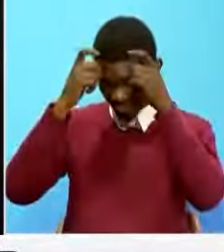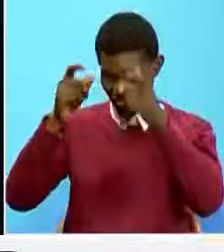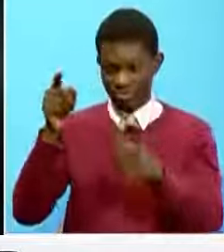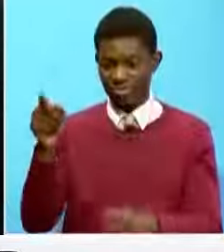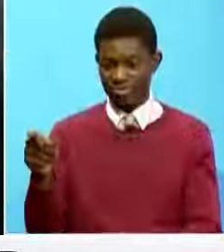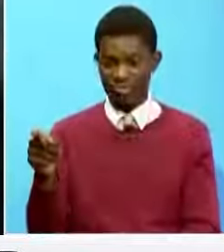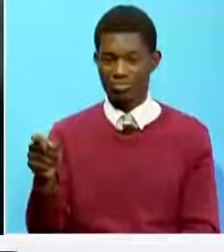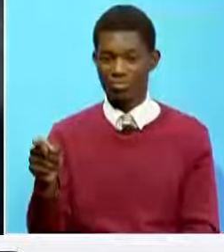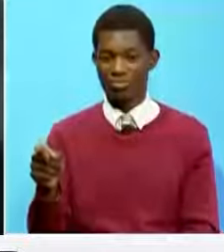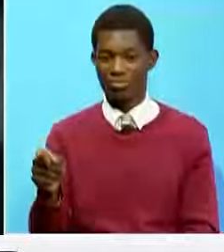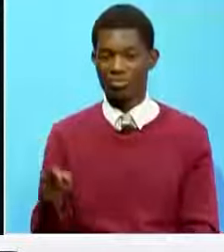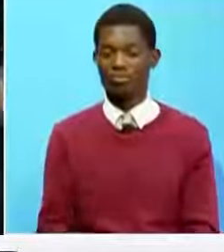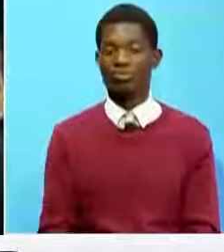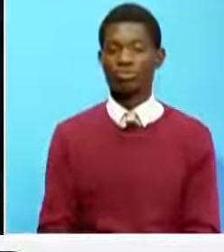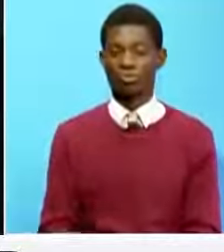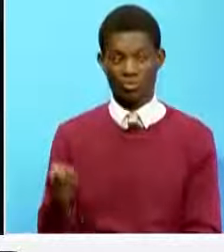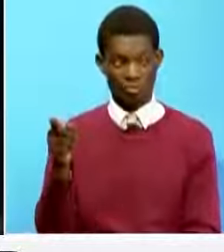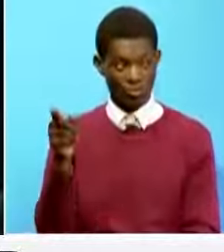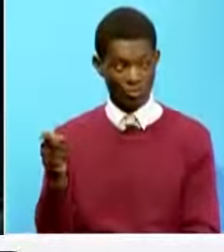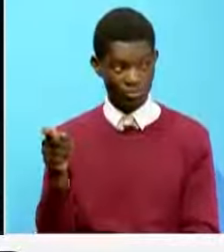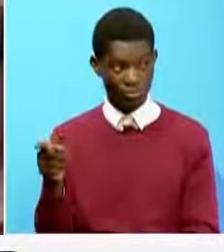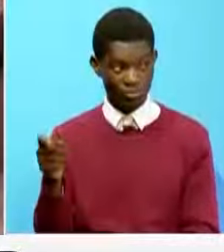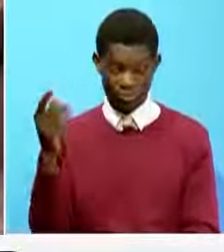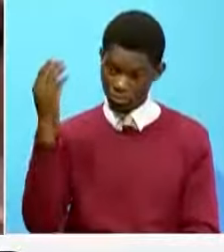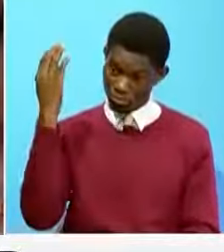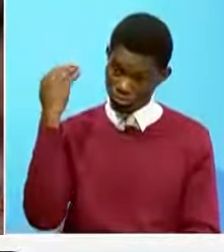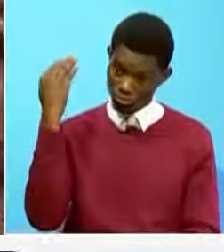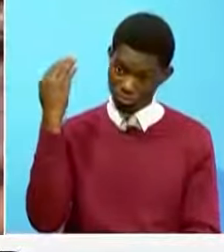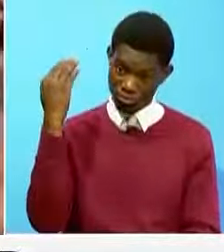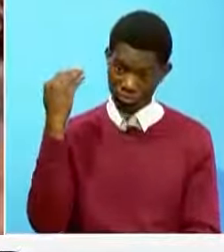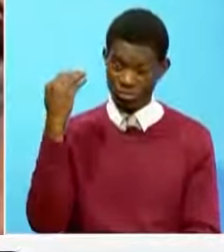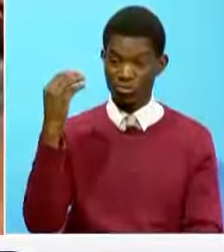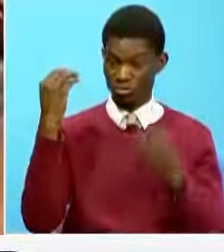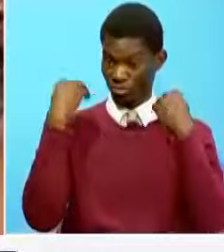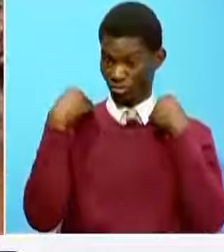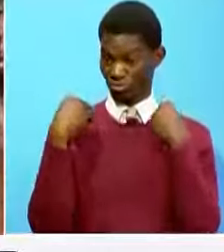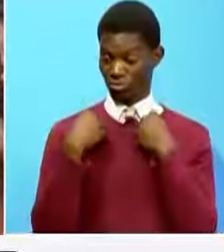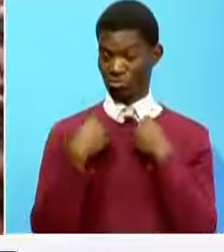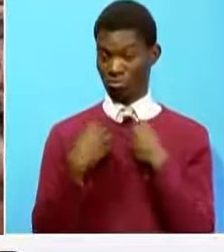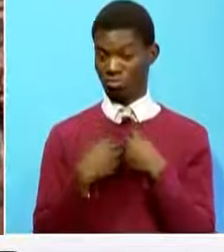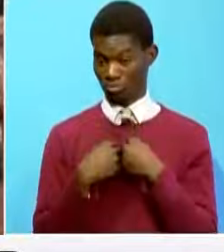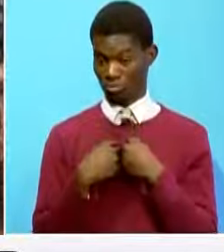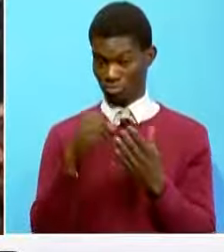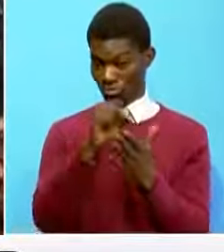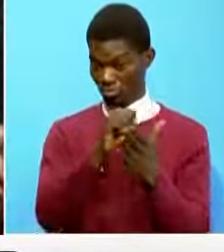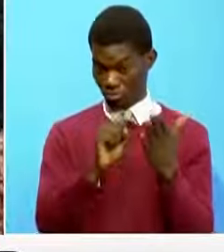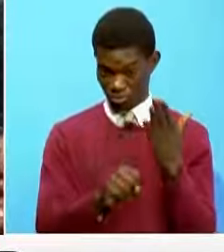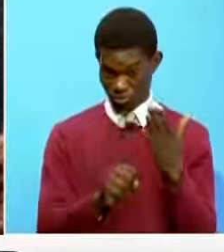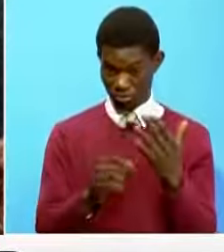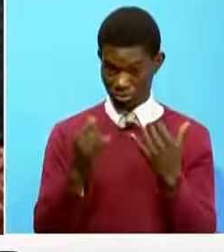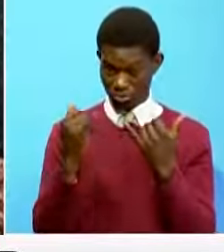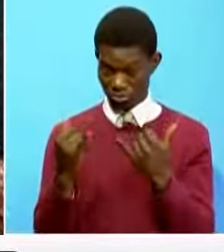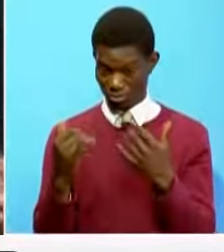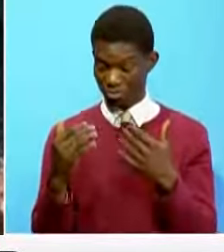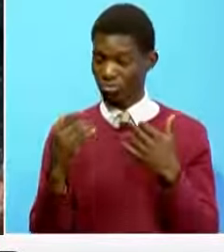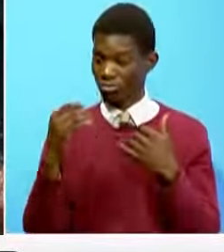chiefdom. Malishenyi, who once served as deputy mayor for Solezi District, has filled in the power vacuum